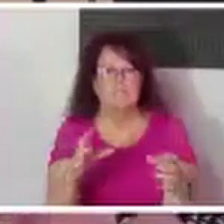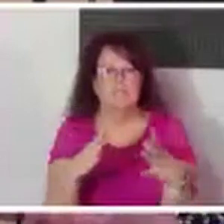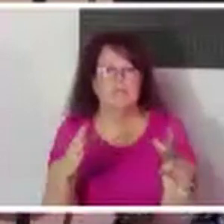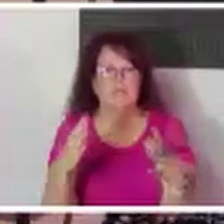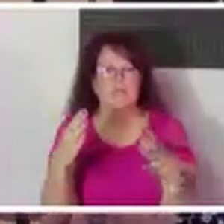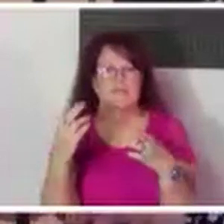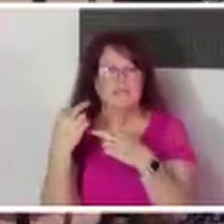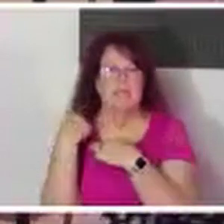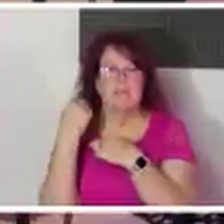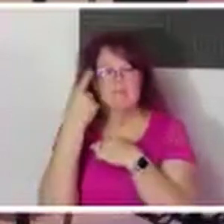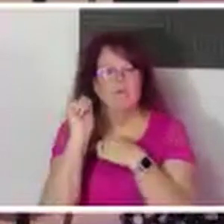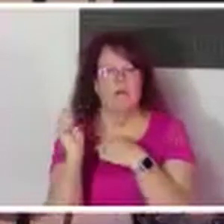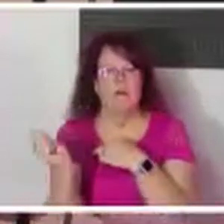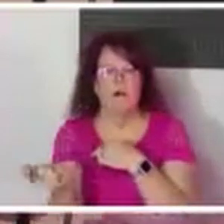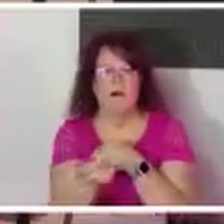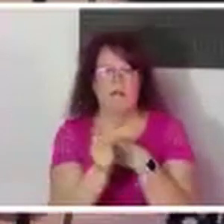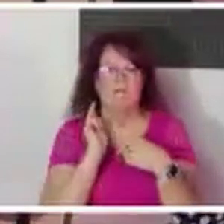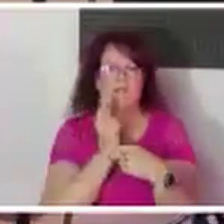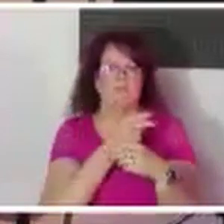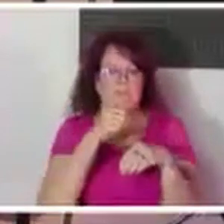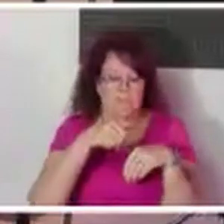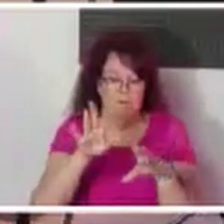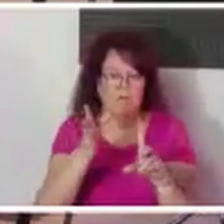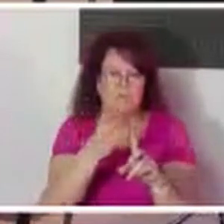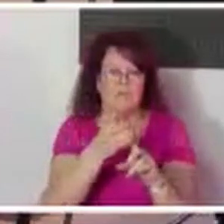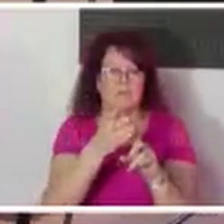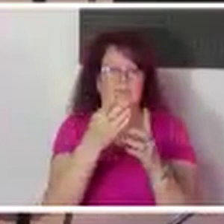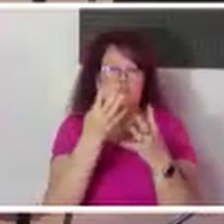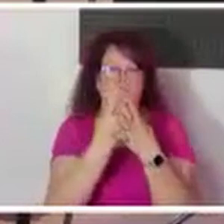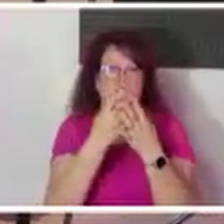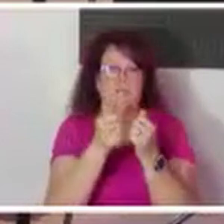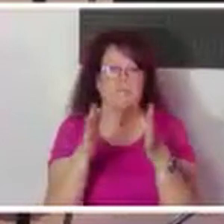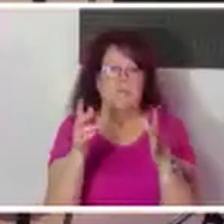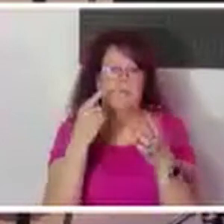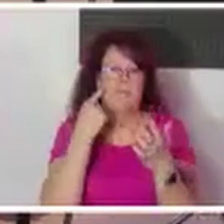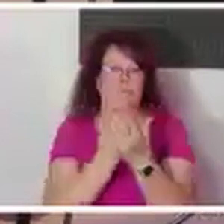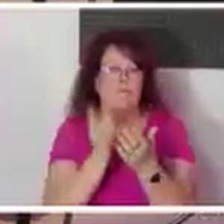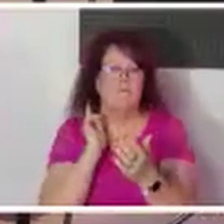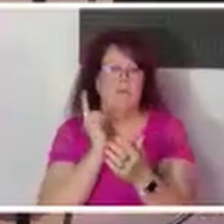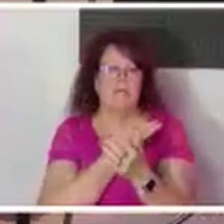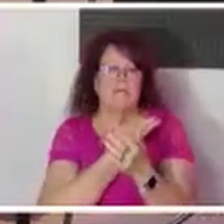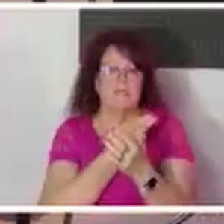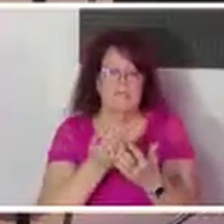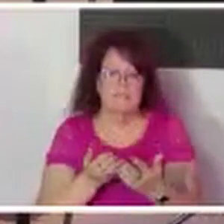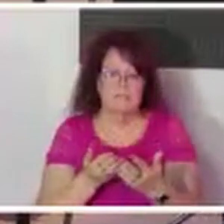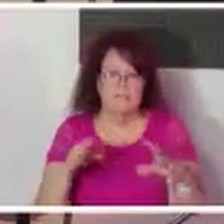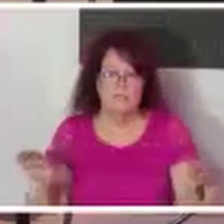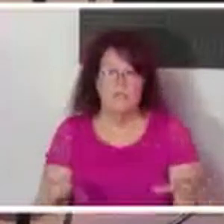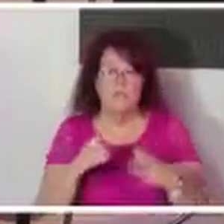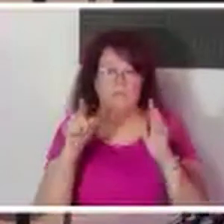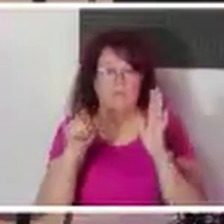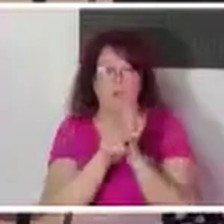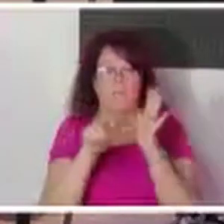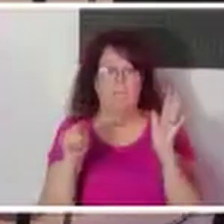all of us having the potential to be thrown in jail without proof of us having committed a crime. And so this presumption of innocence is pretty pivotal